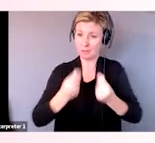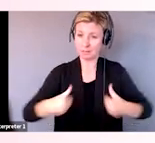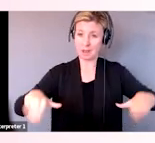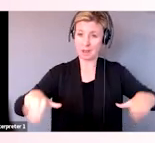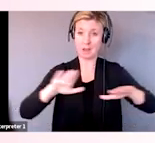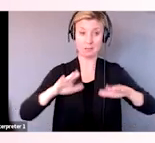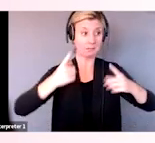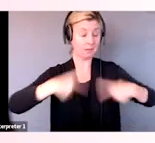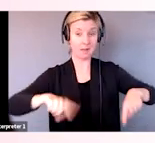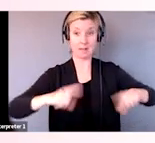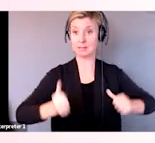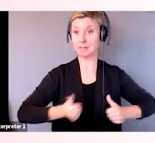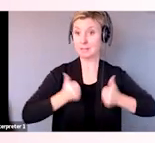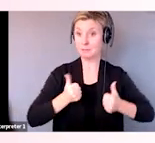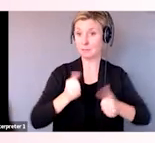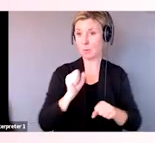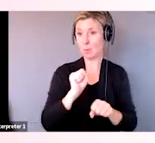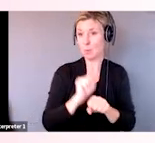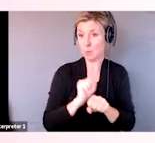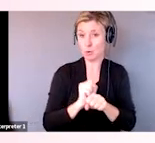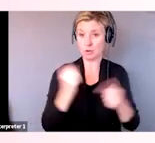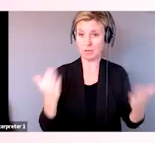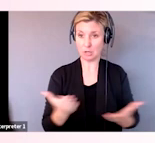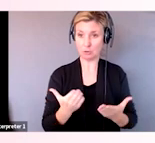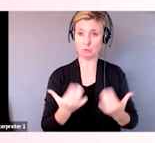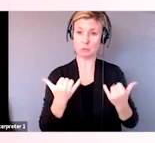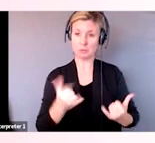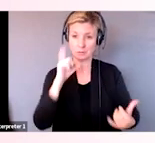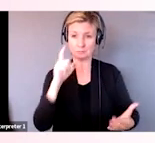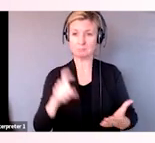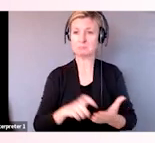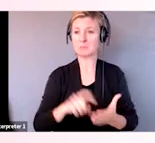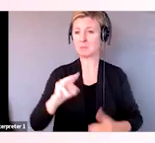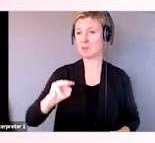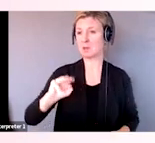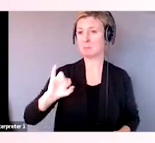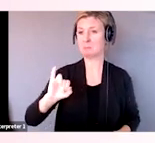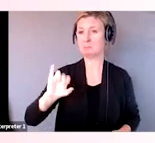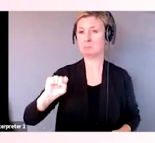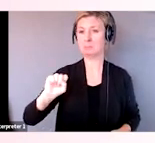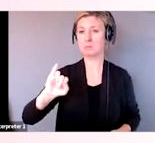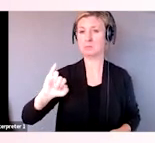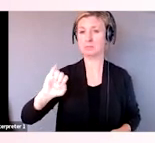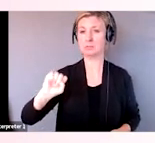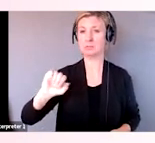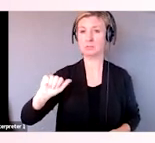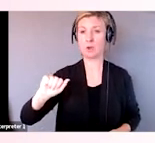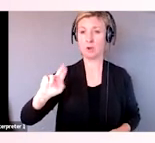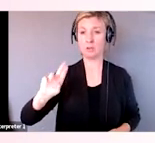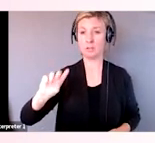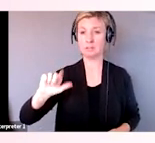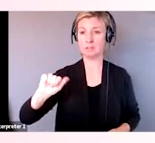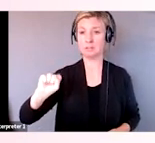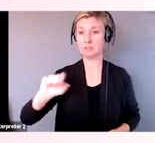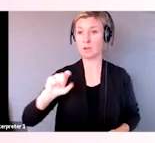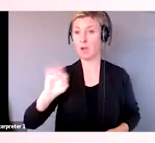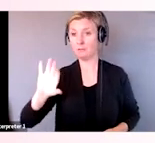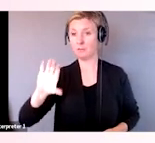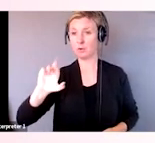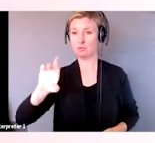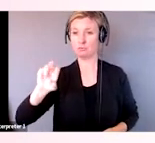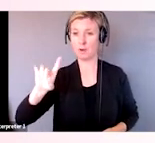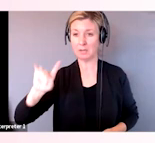we acknowledge the Mississaugas of the Credit First Nation of the